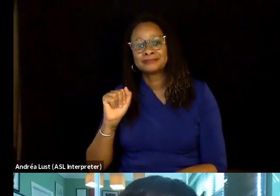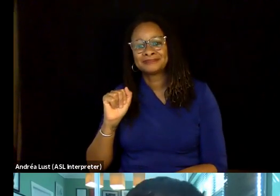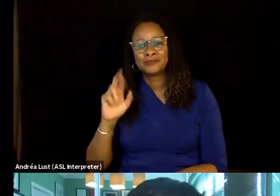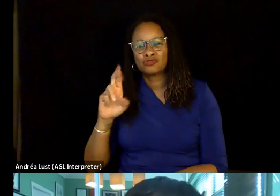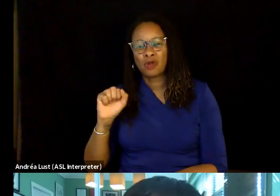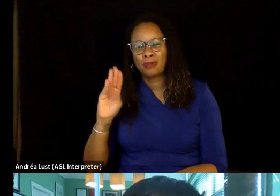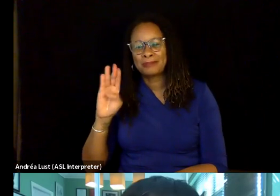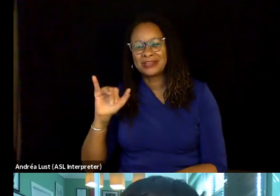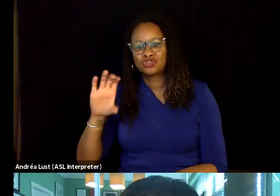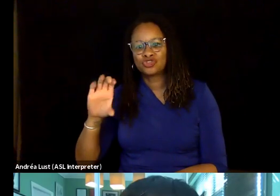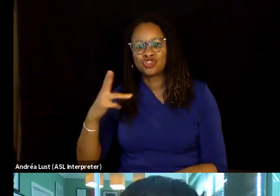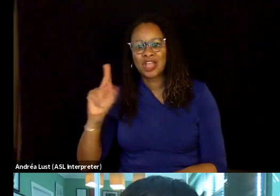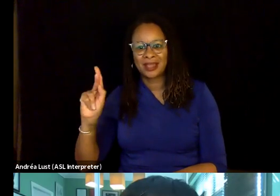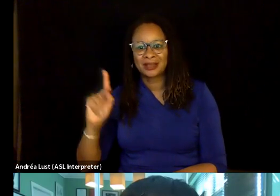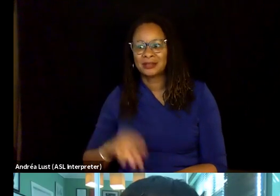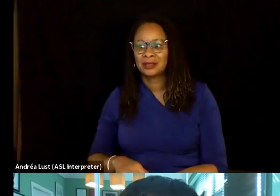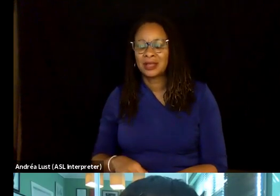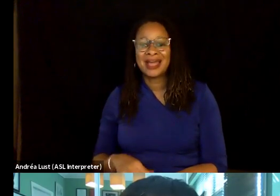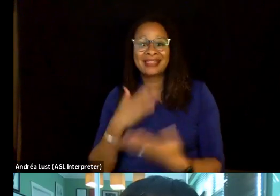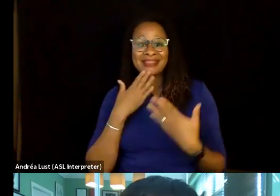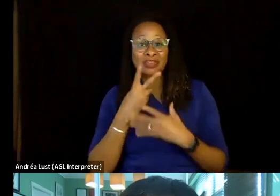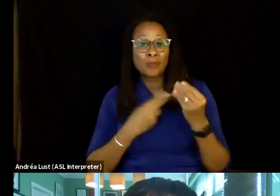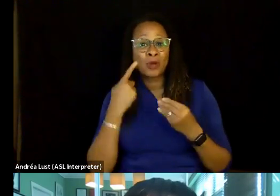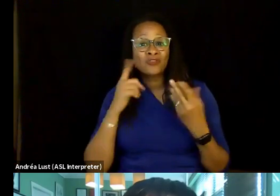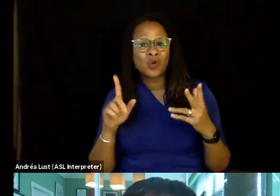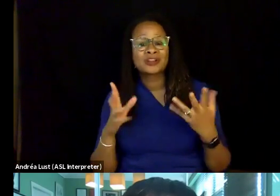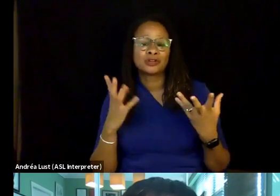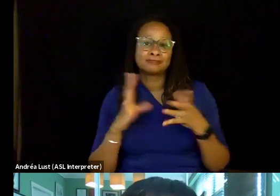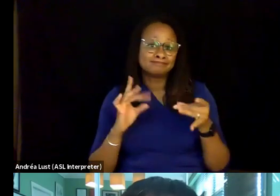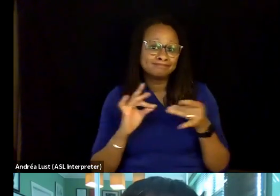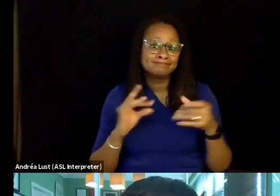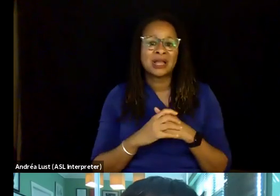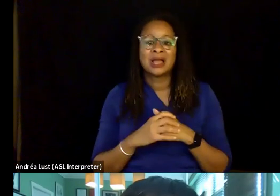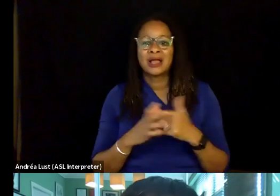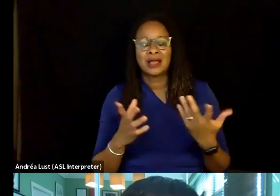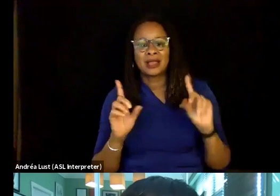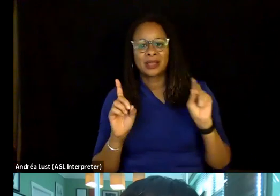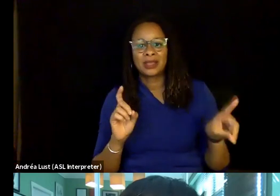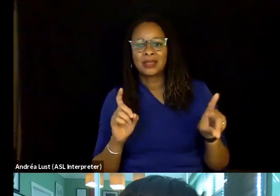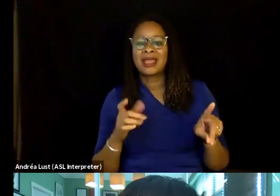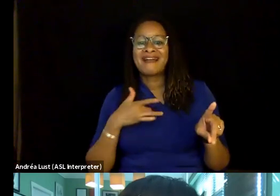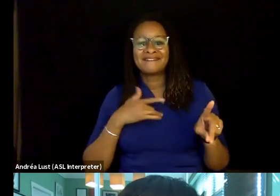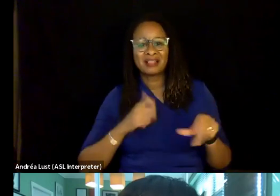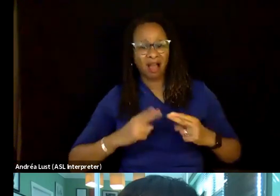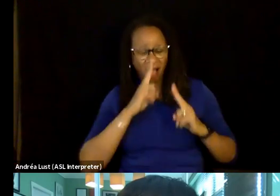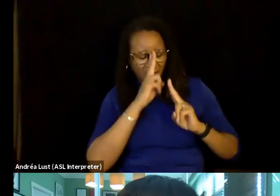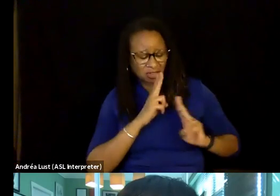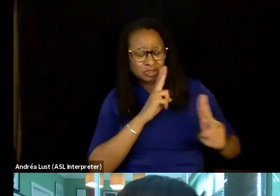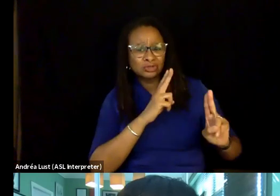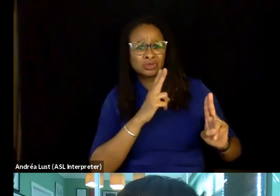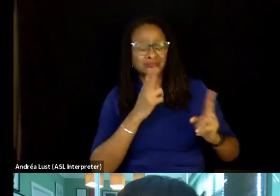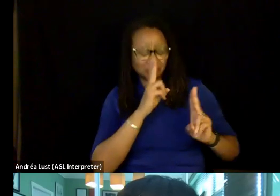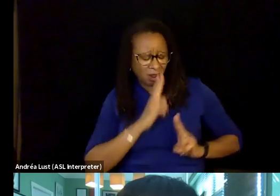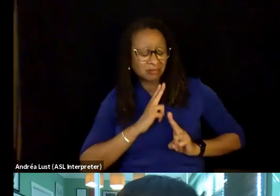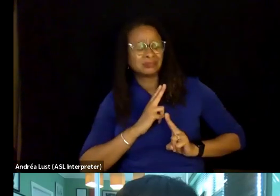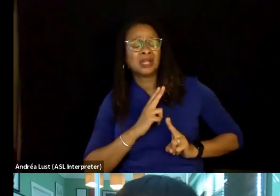she thanks both of you for the event and asks, I feel honored to be watching you. I would like